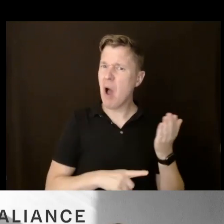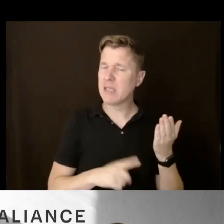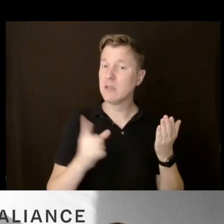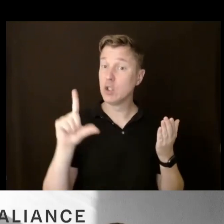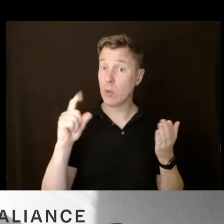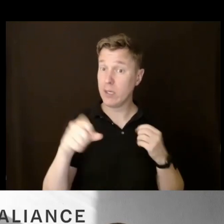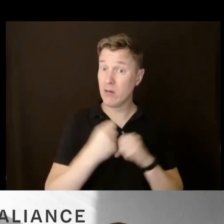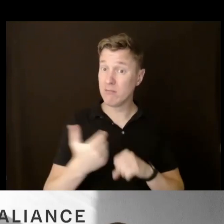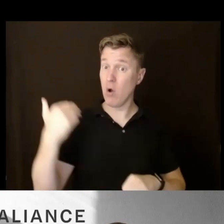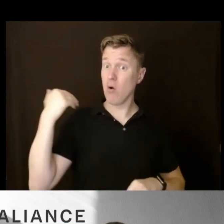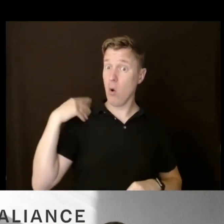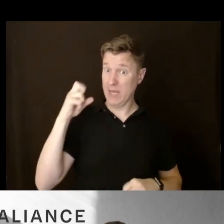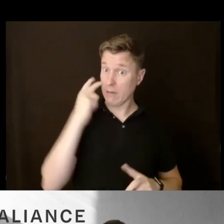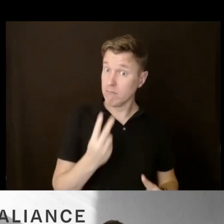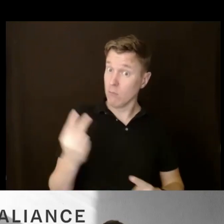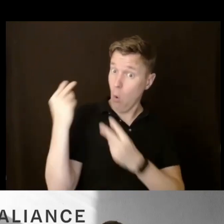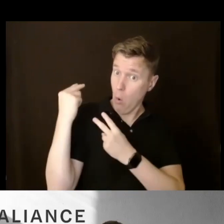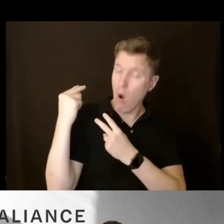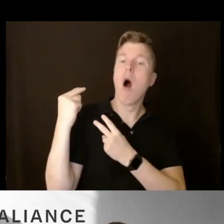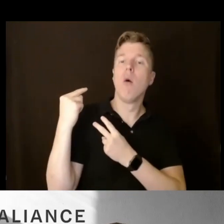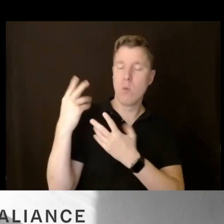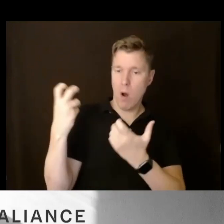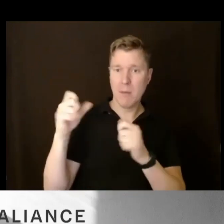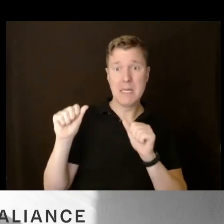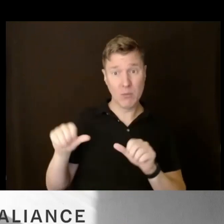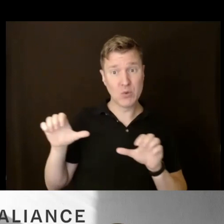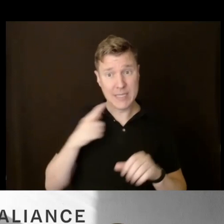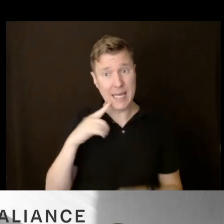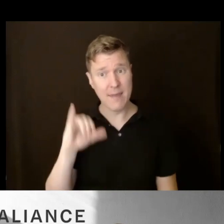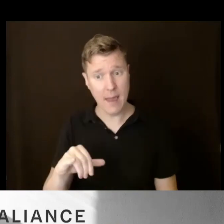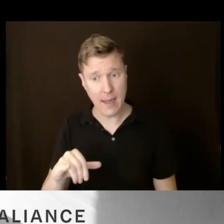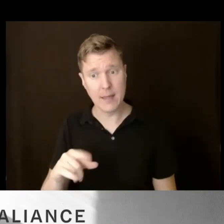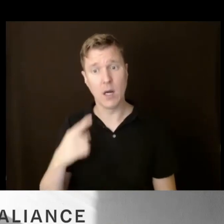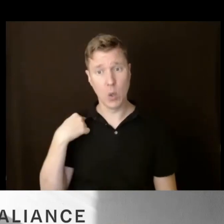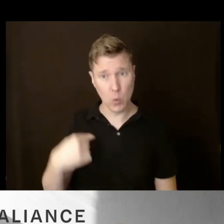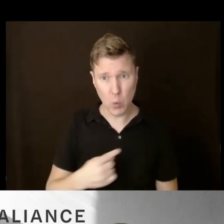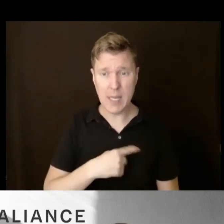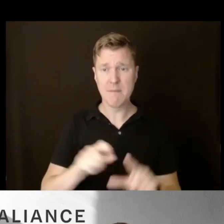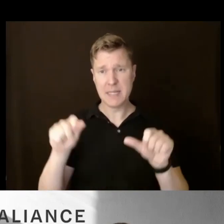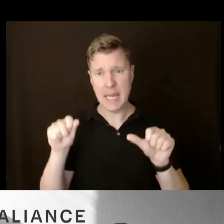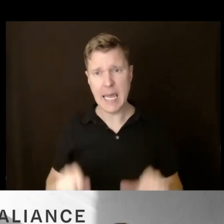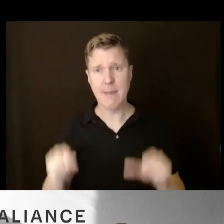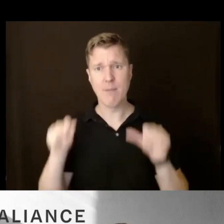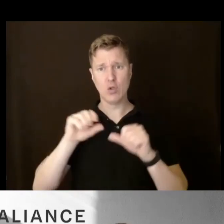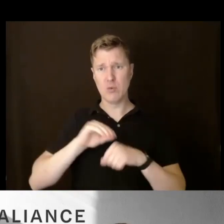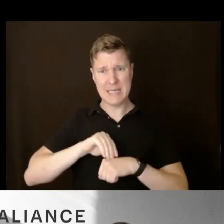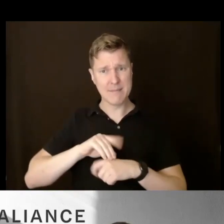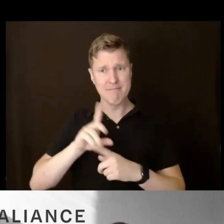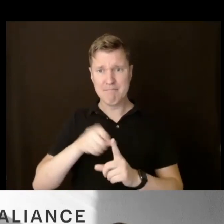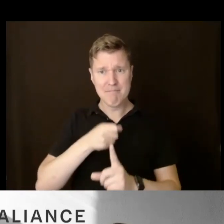at that, that's one of the things that we want to look back and say is that we've been able to impact and